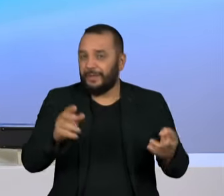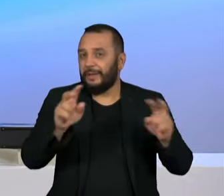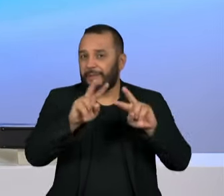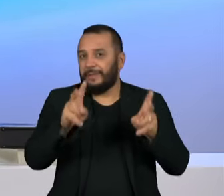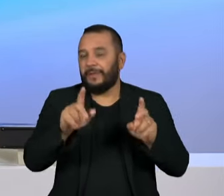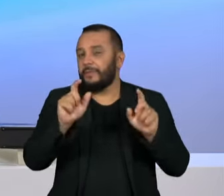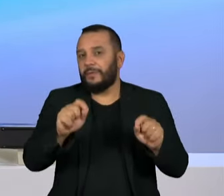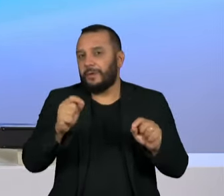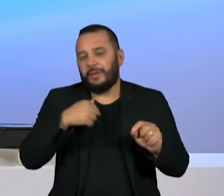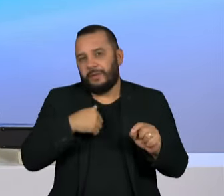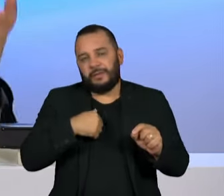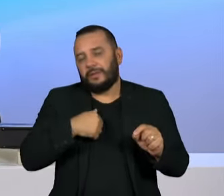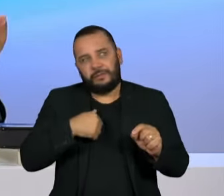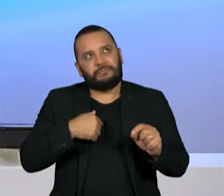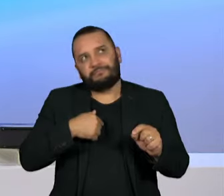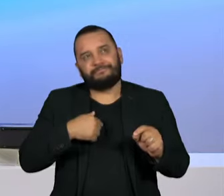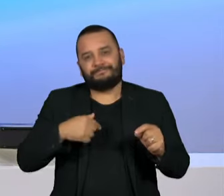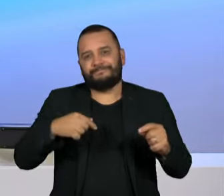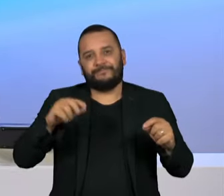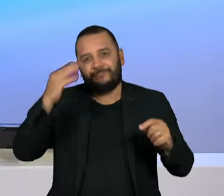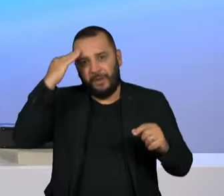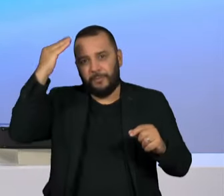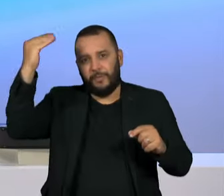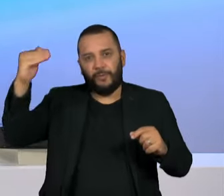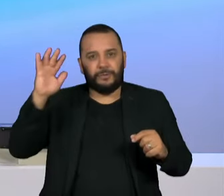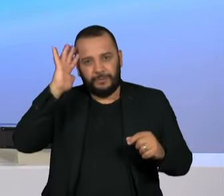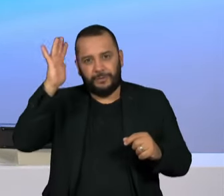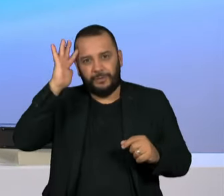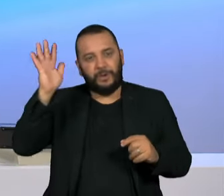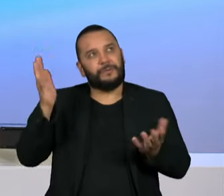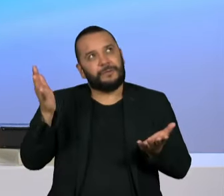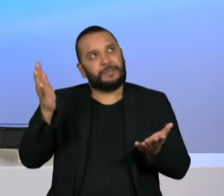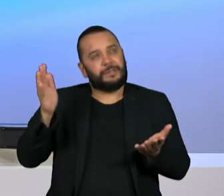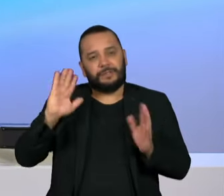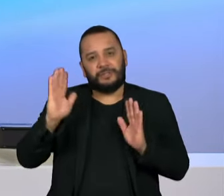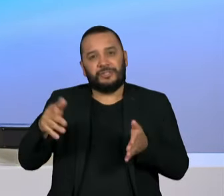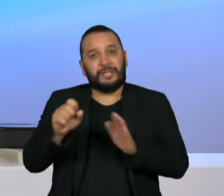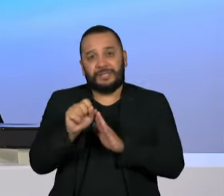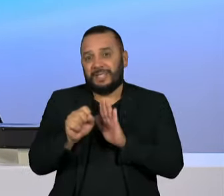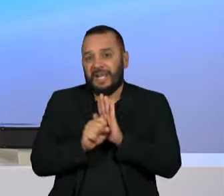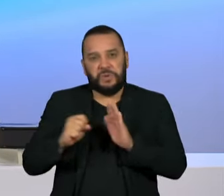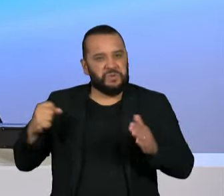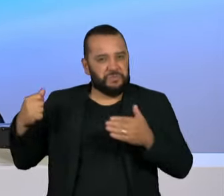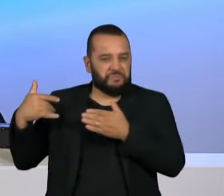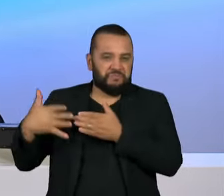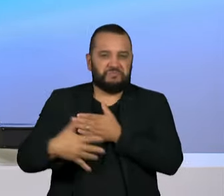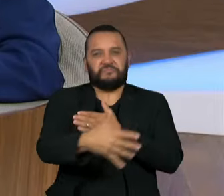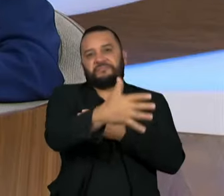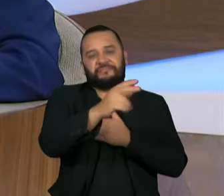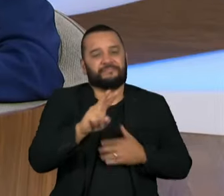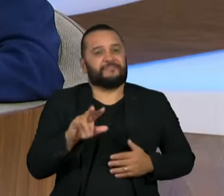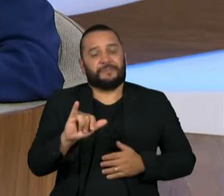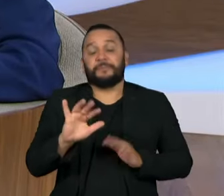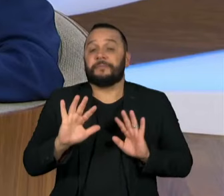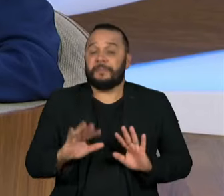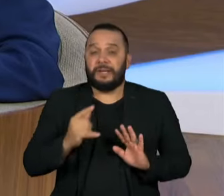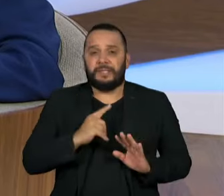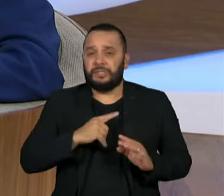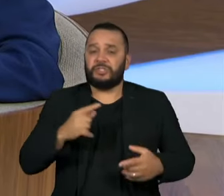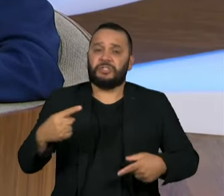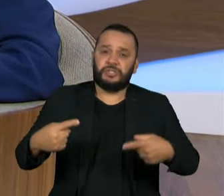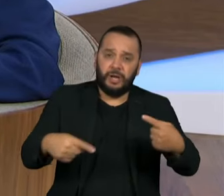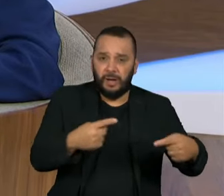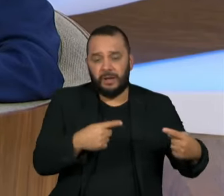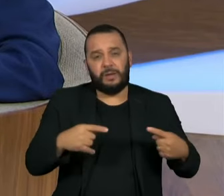a grandes questões filosóficas que duram há séculos. Mas se a prática de diálogo